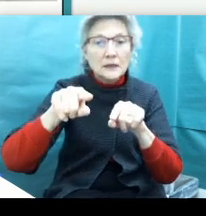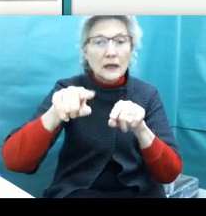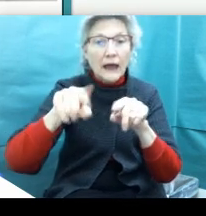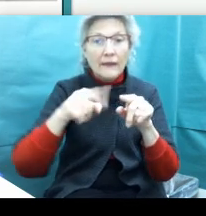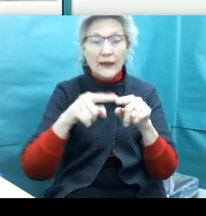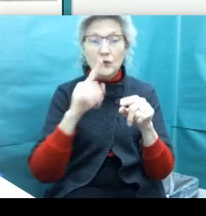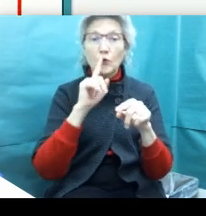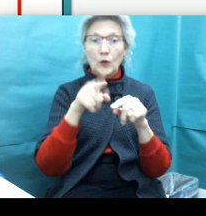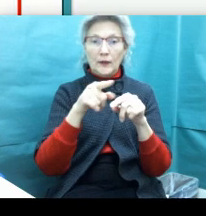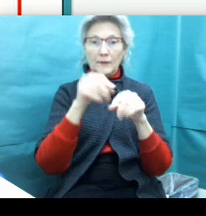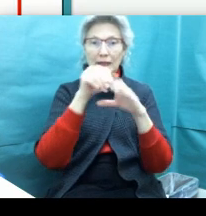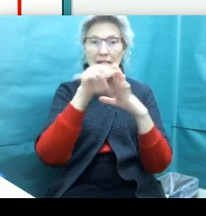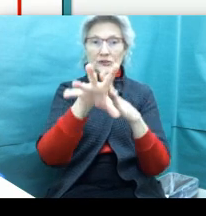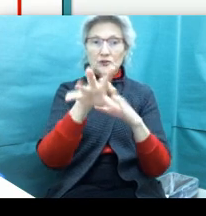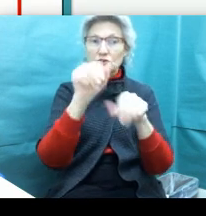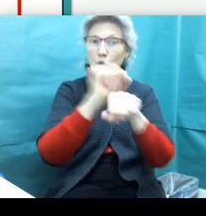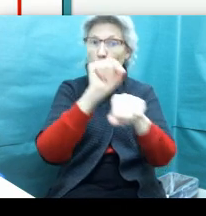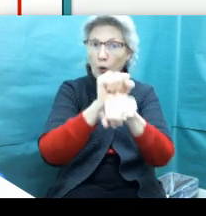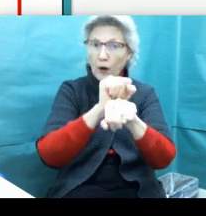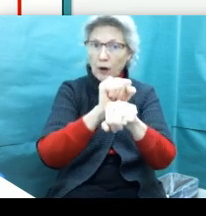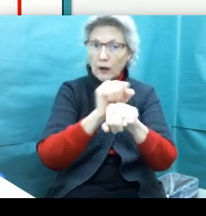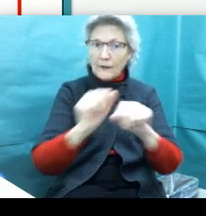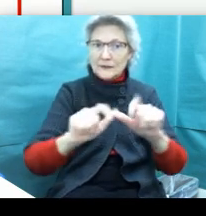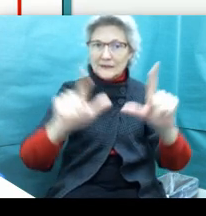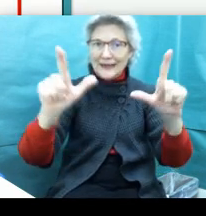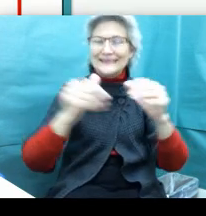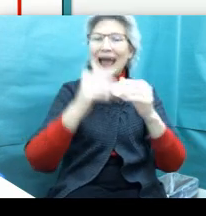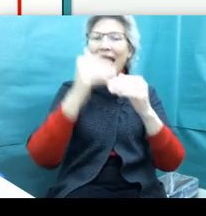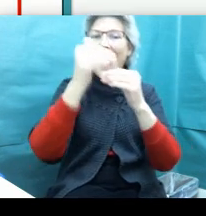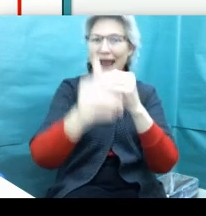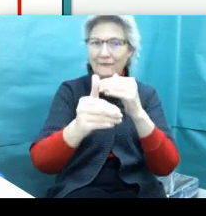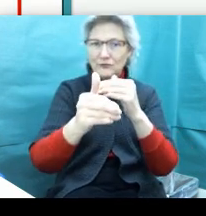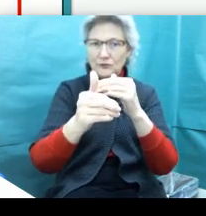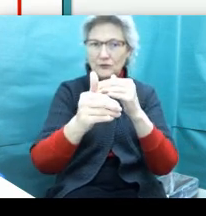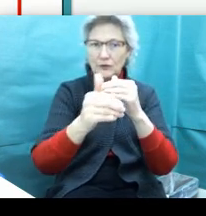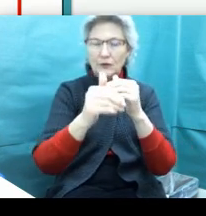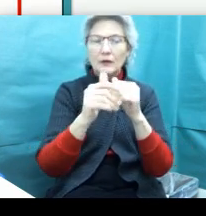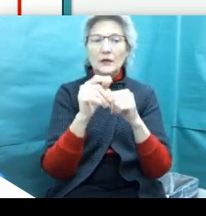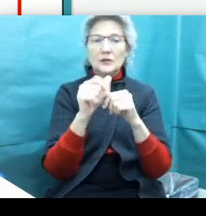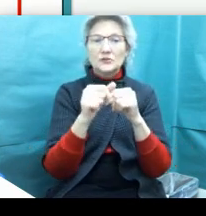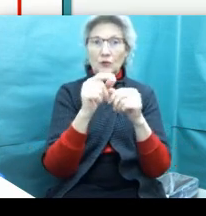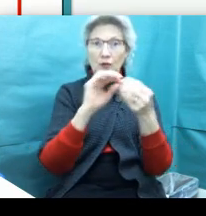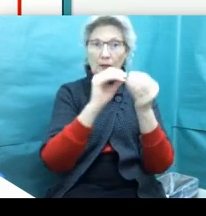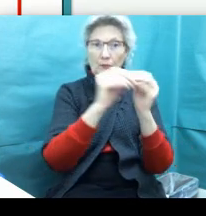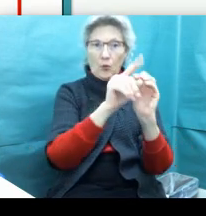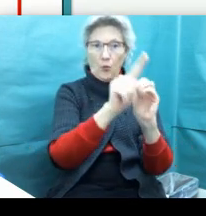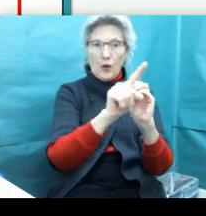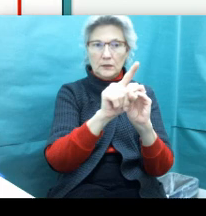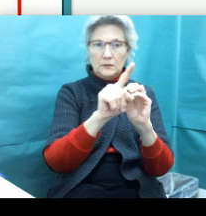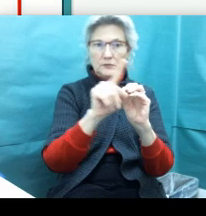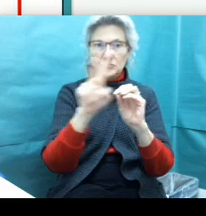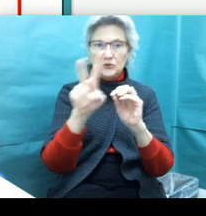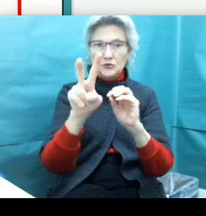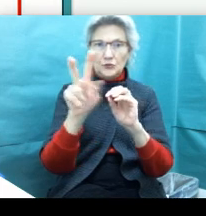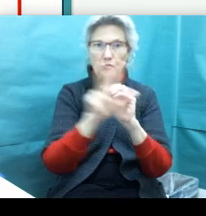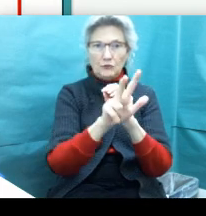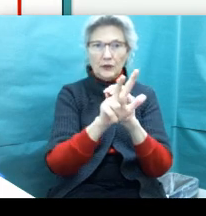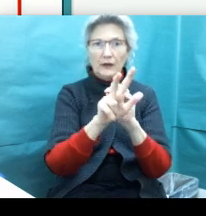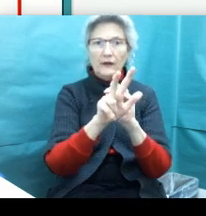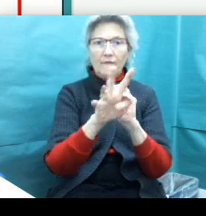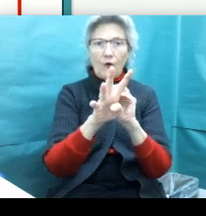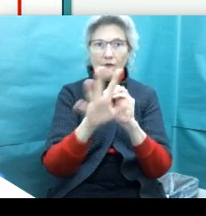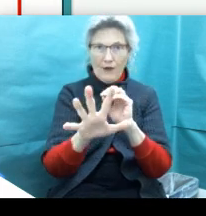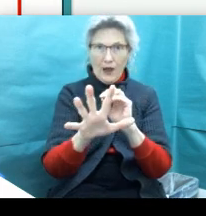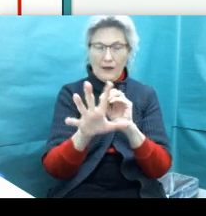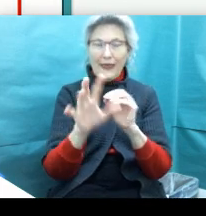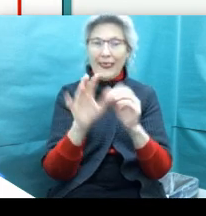actually you're going to insert your work on the slides after that. So these question numbers, 1, 3, 4, and 5, that's